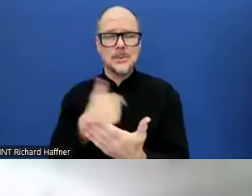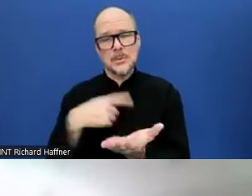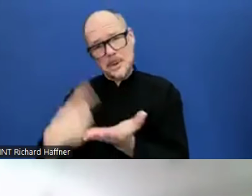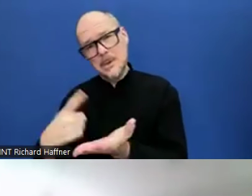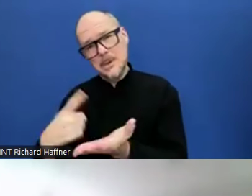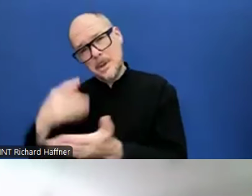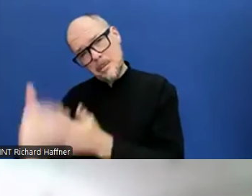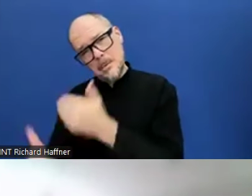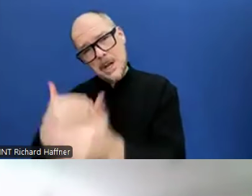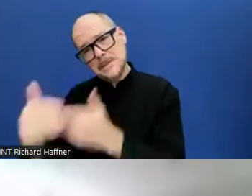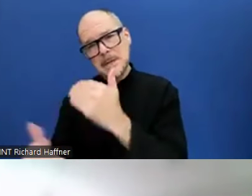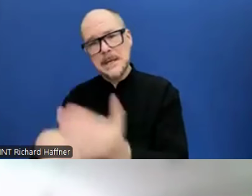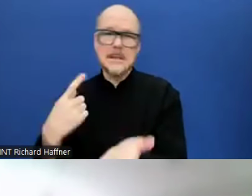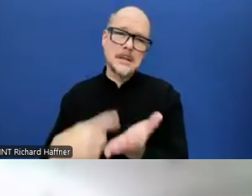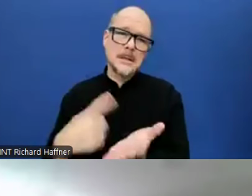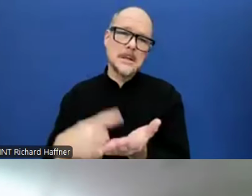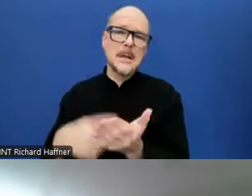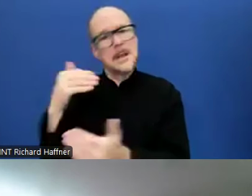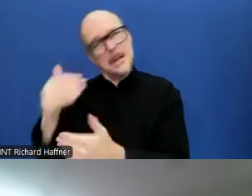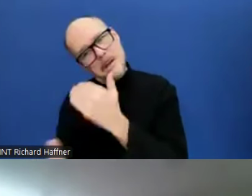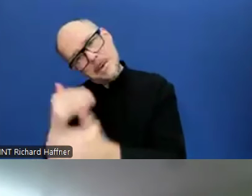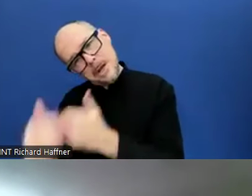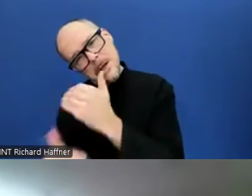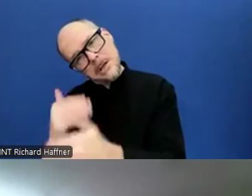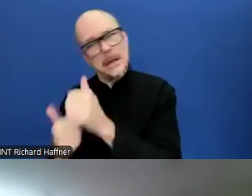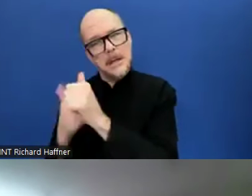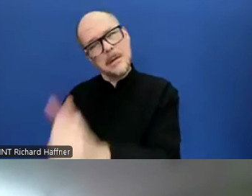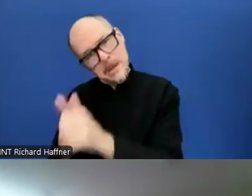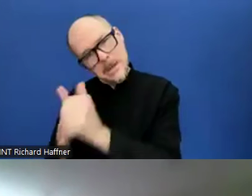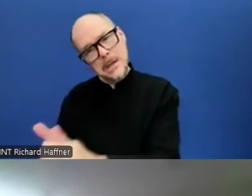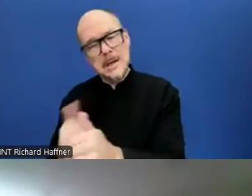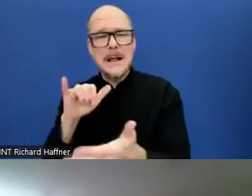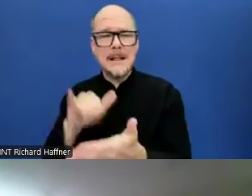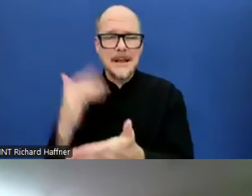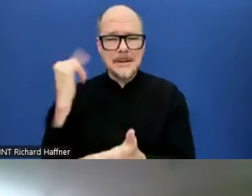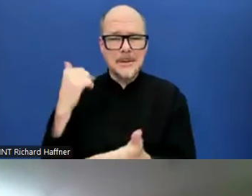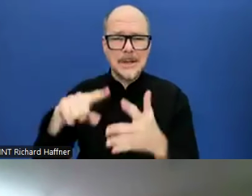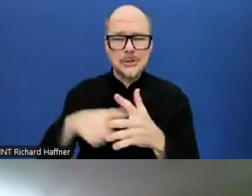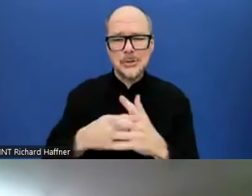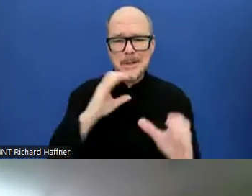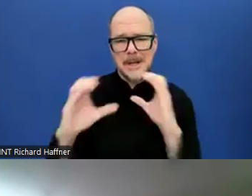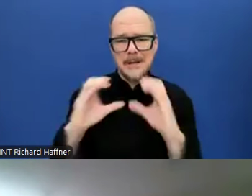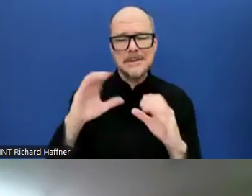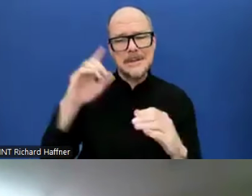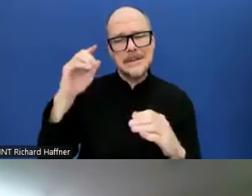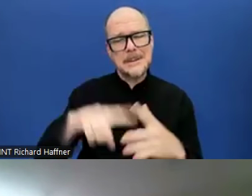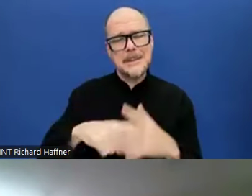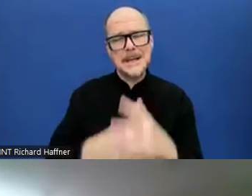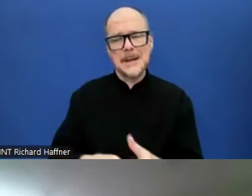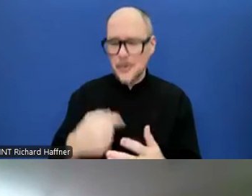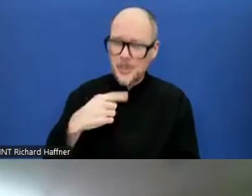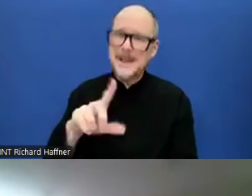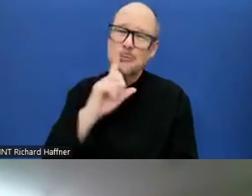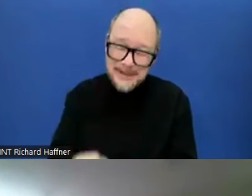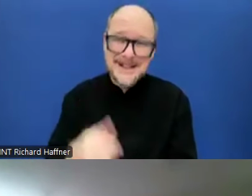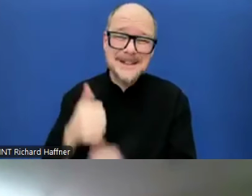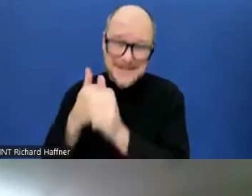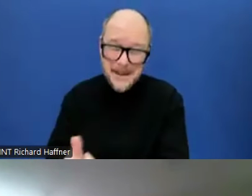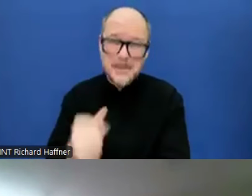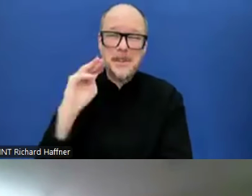process and being in compliance. So that's why I even started the conversation at the beginning. I mean, are we really subject to bag